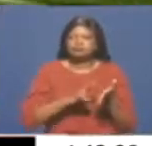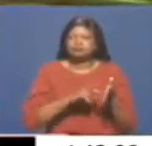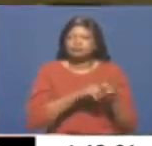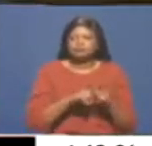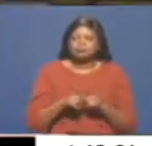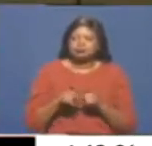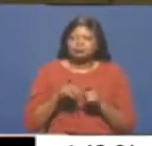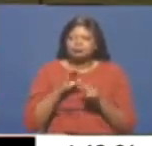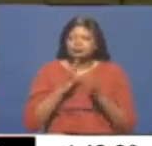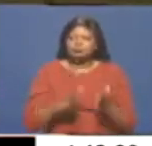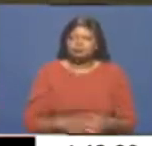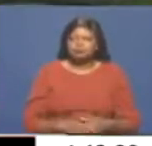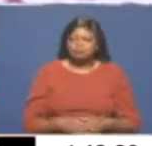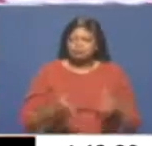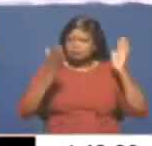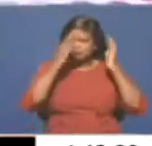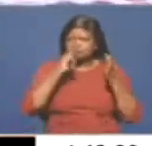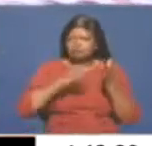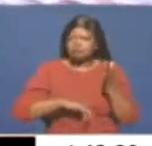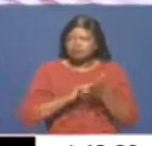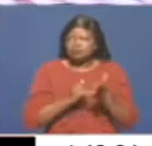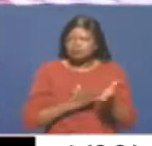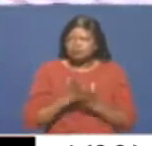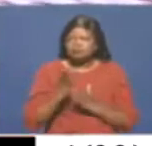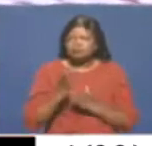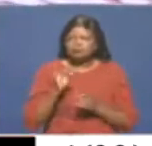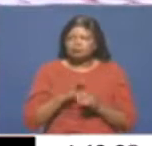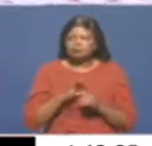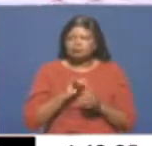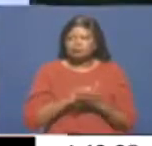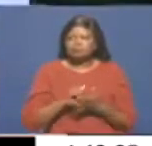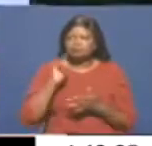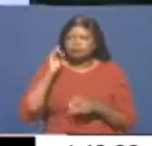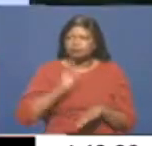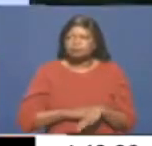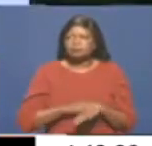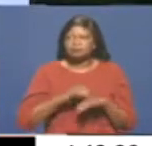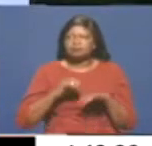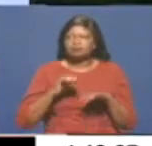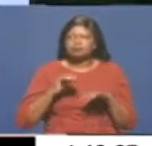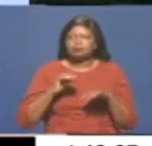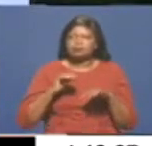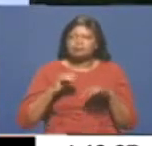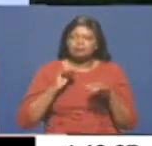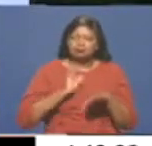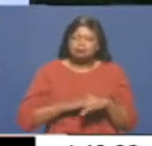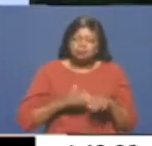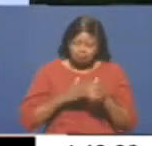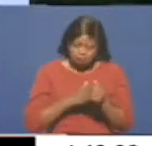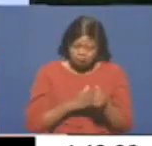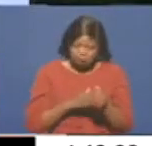Bishop Patrick Lihanda said it is only through the ballot that Kenyans can get the good leadership they crave. As the Bible says in Proverbs